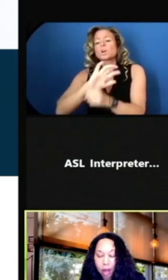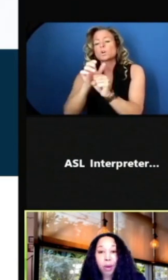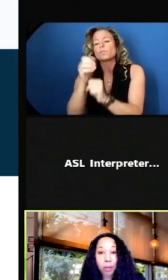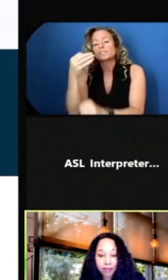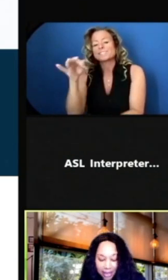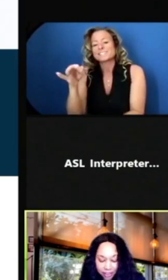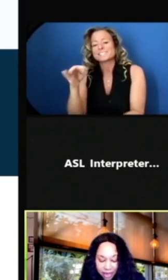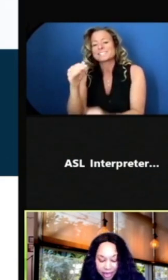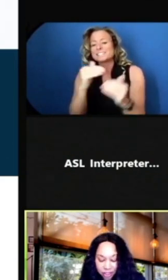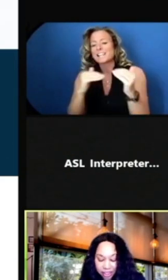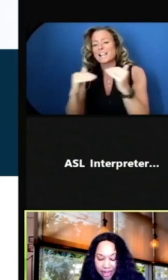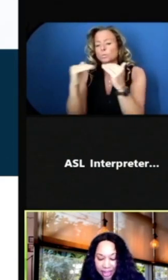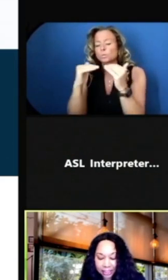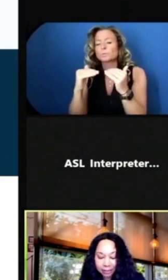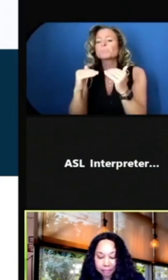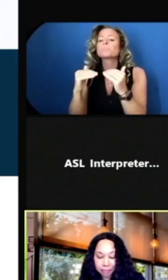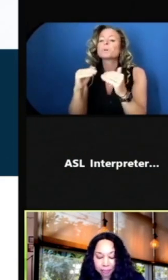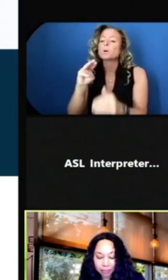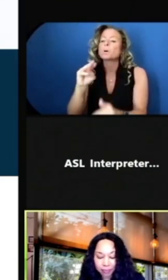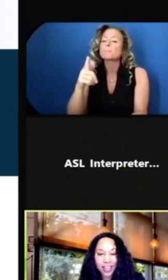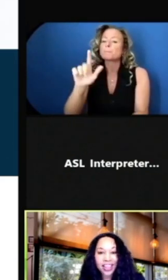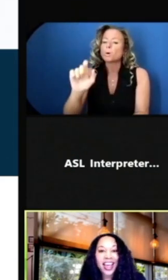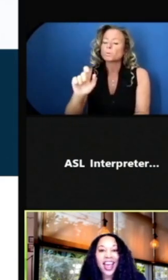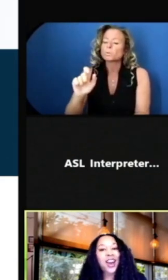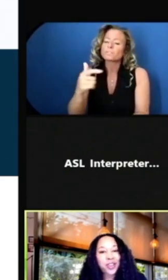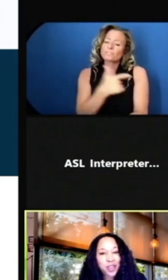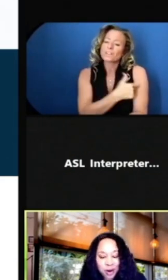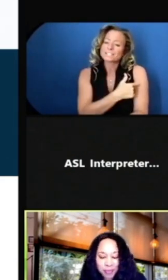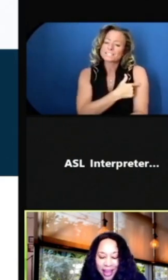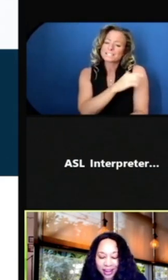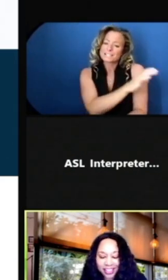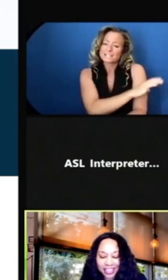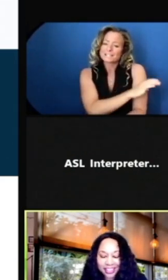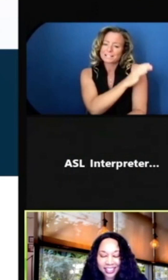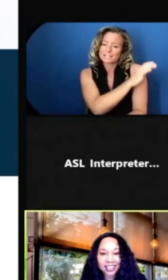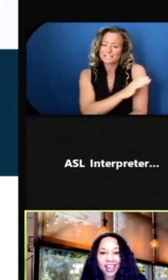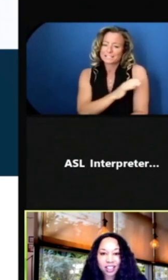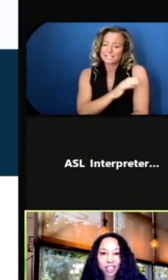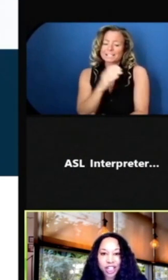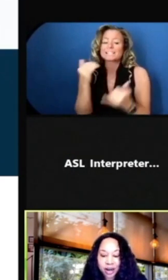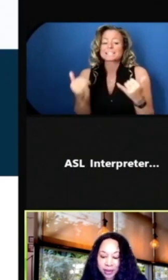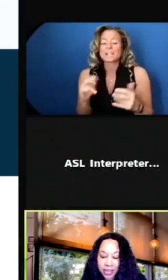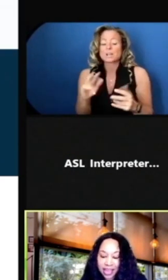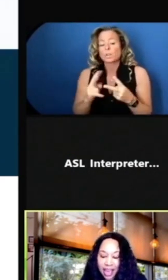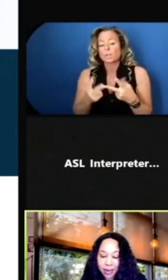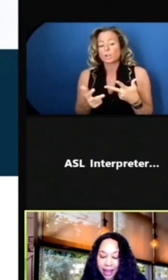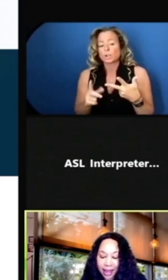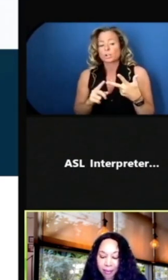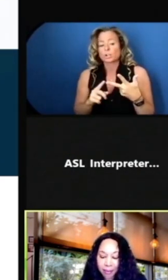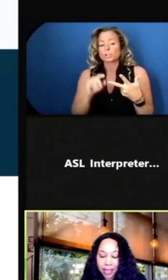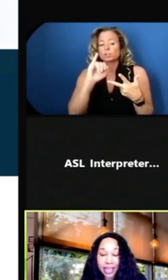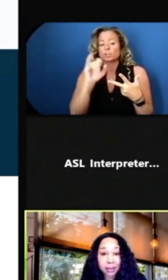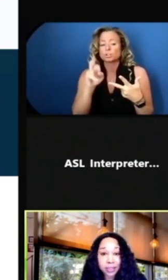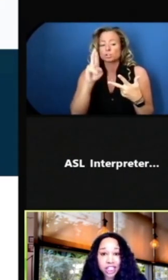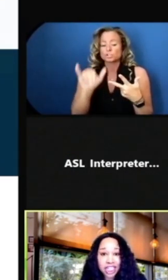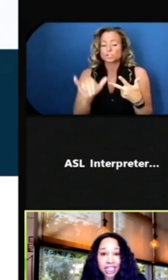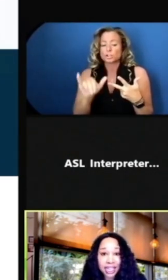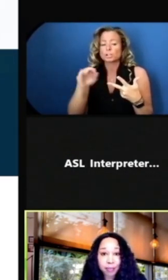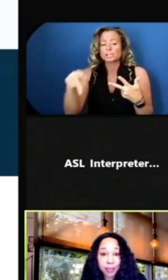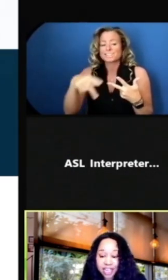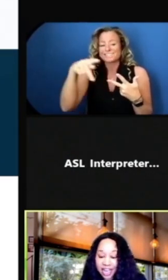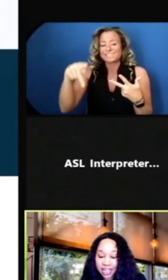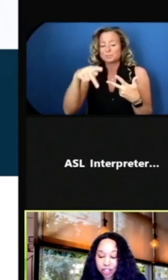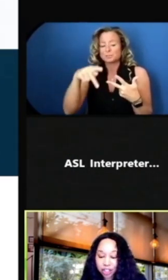Equitable Mobile Vaccination Clinics. And our third panelist, Dr. Jerry P. Abraham,